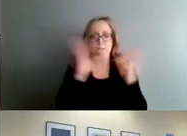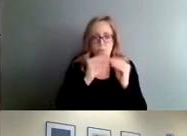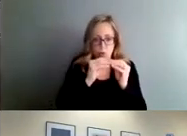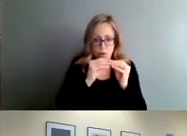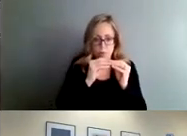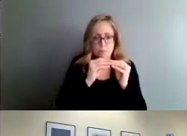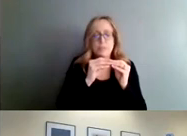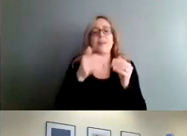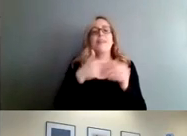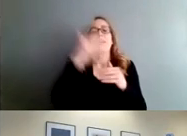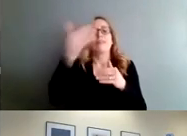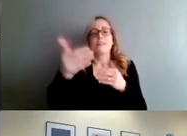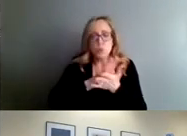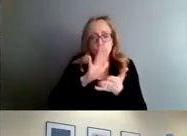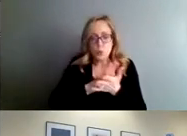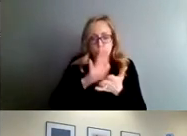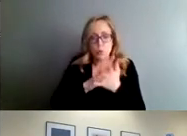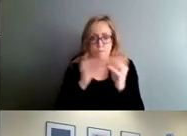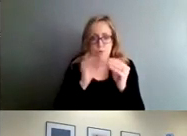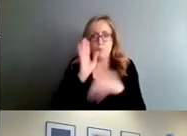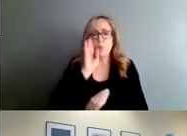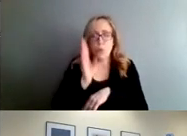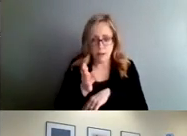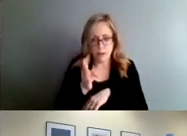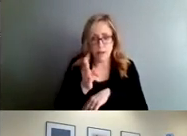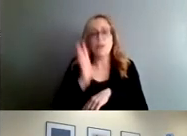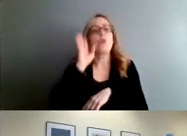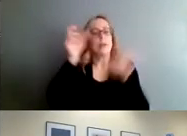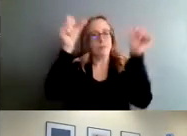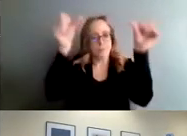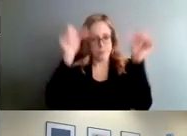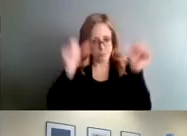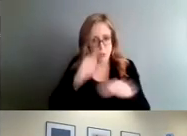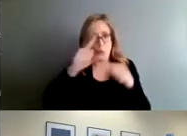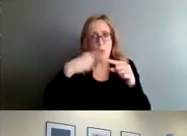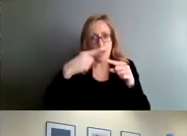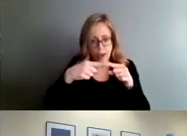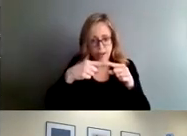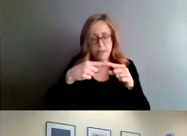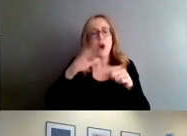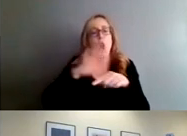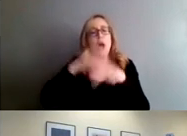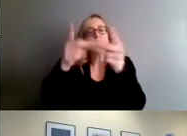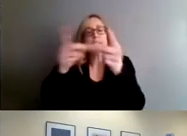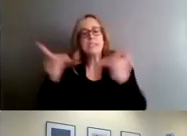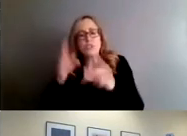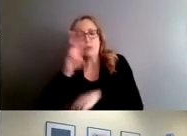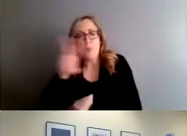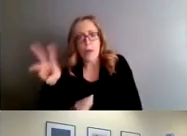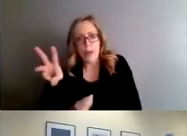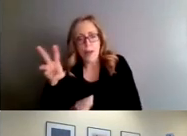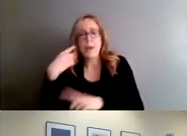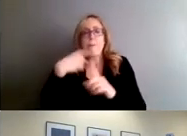shortly thereafter, and those sessions will be publicized on the district website, as well as shared in the